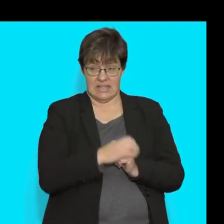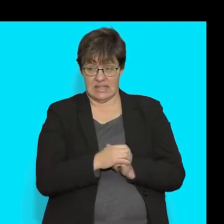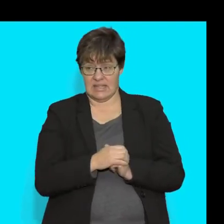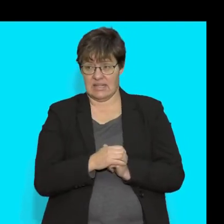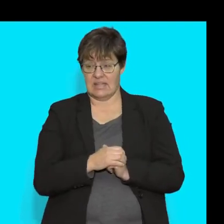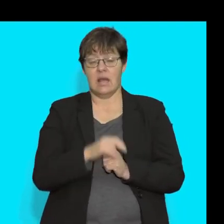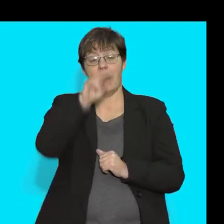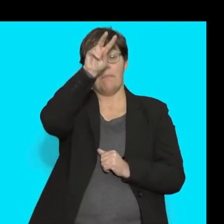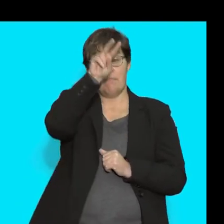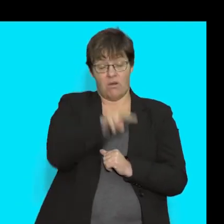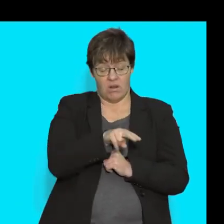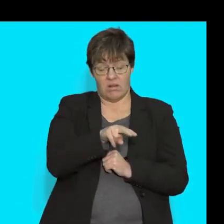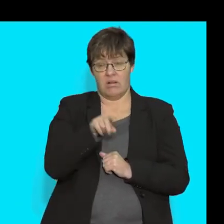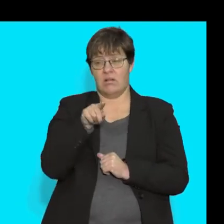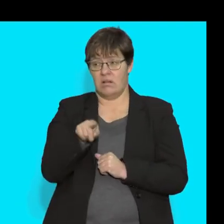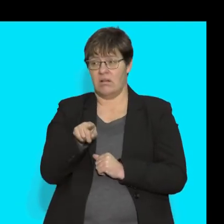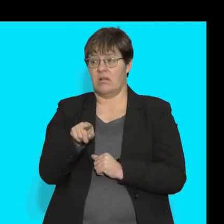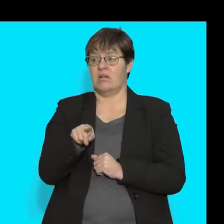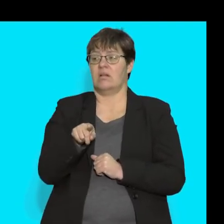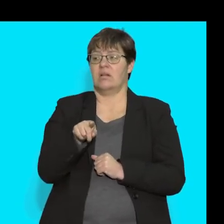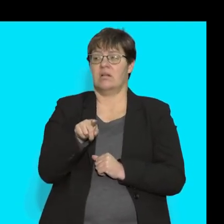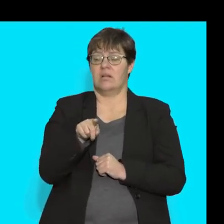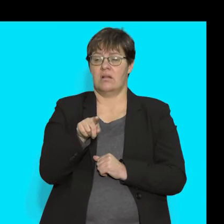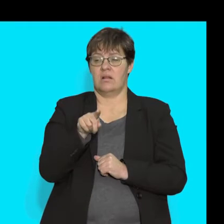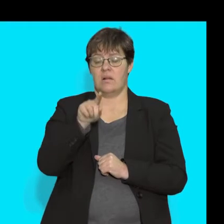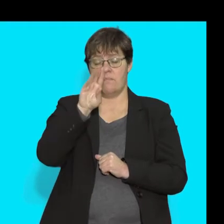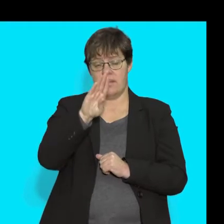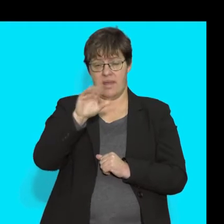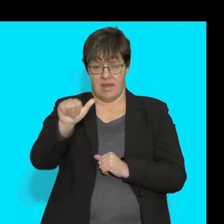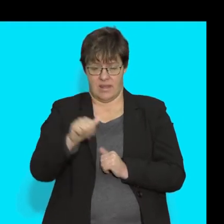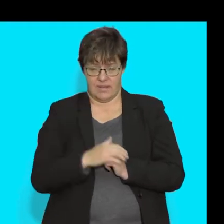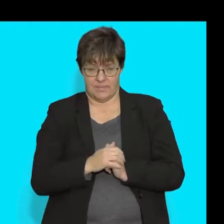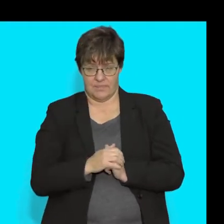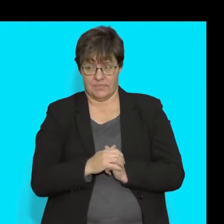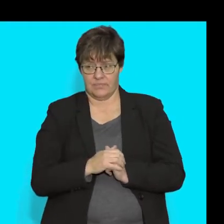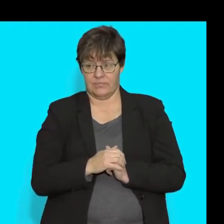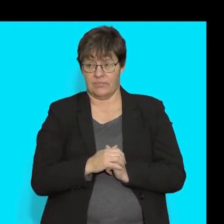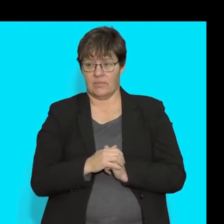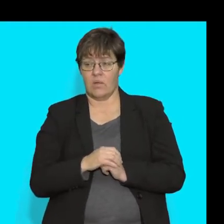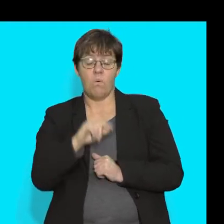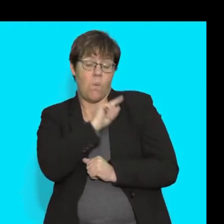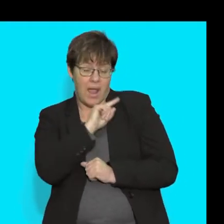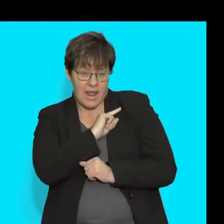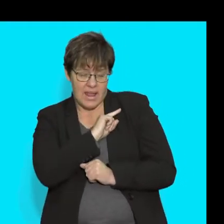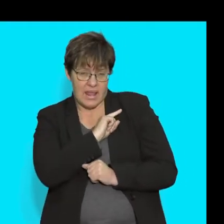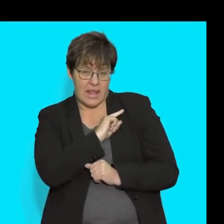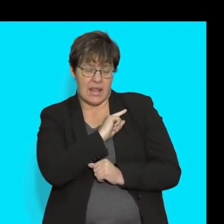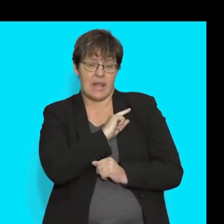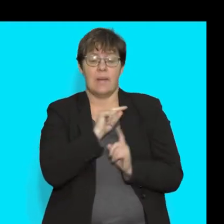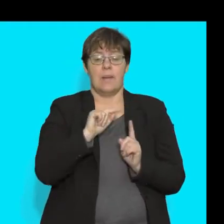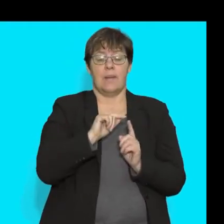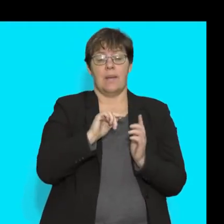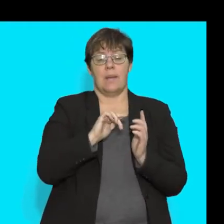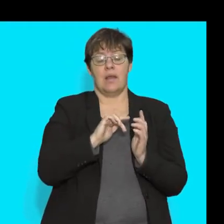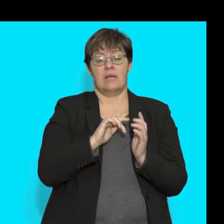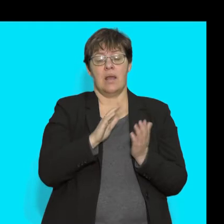CE is parallel to BA. And then your reason